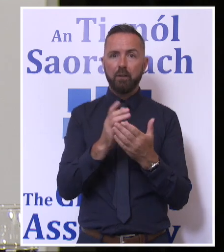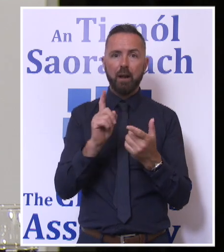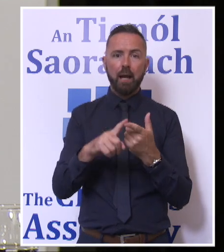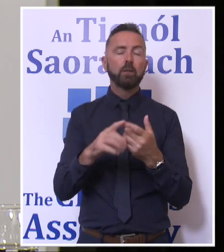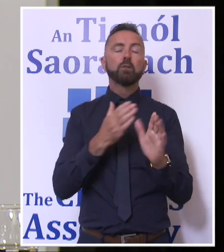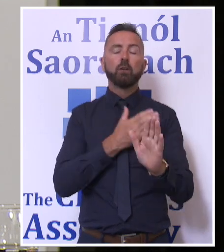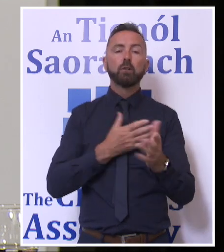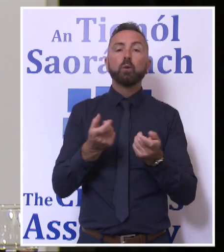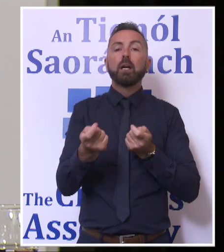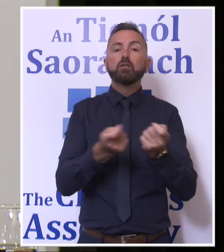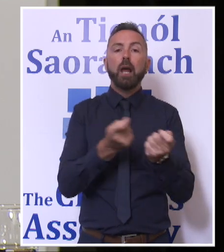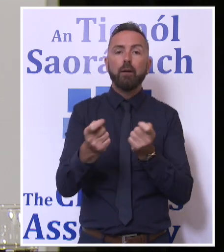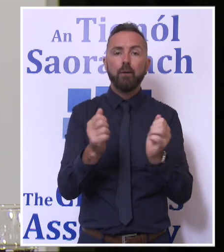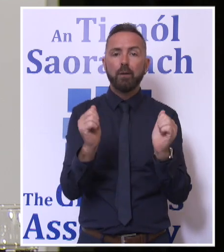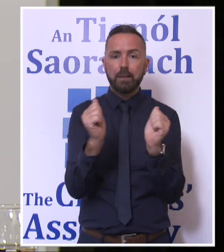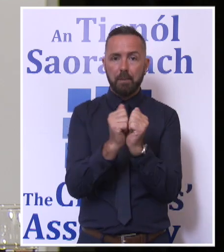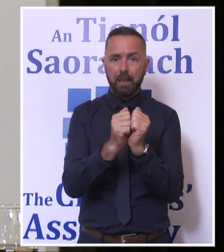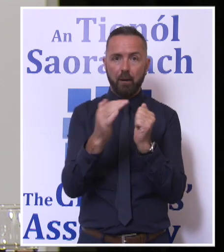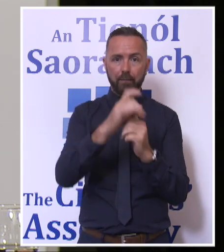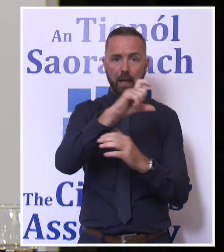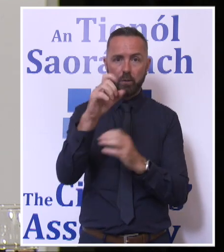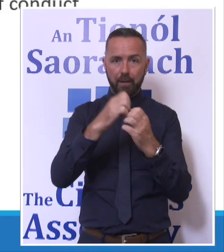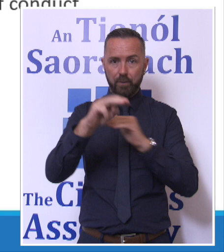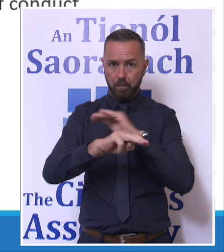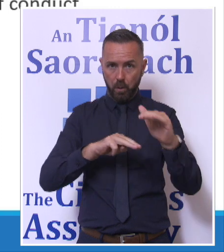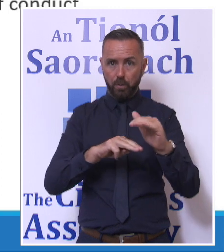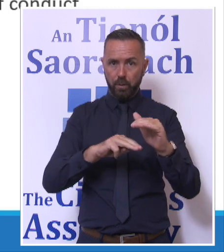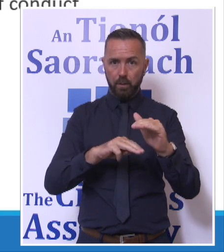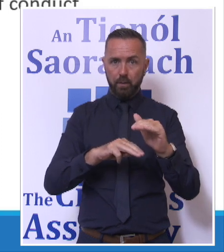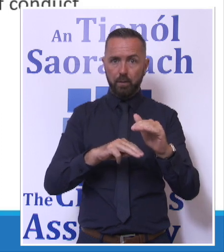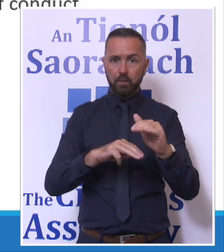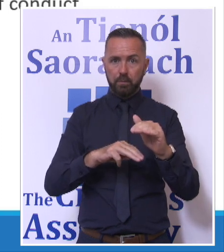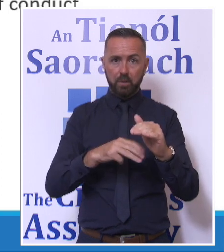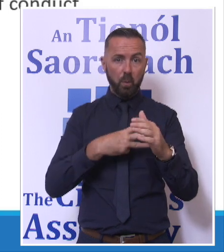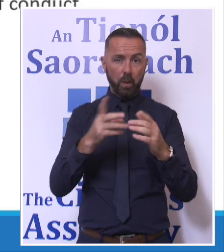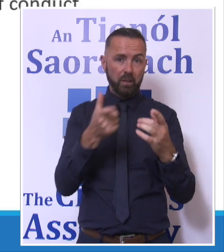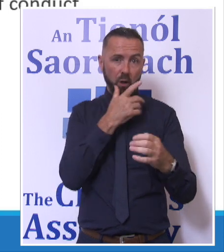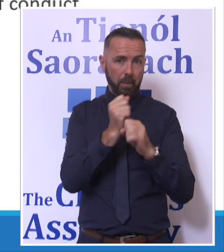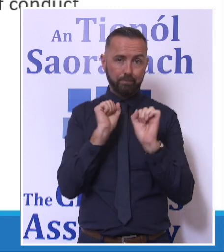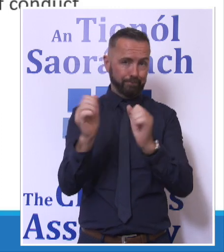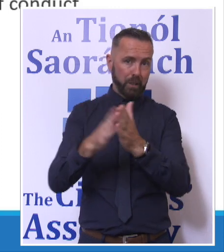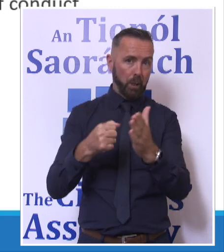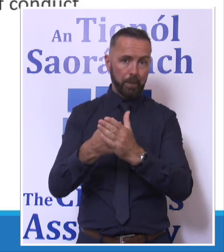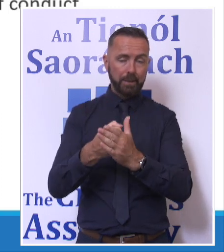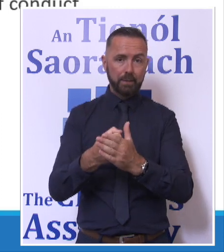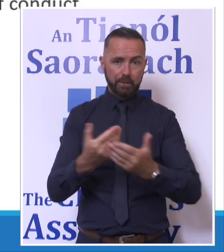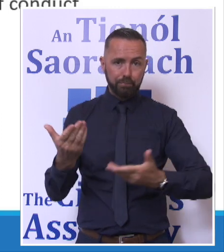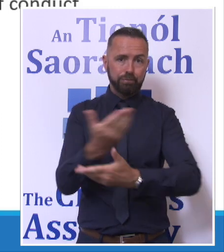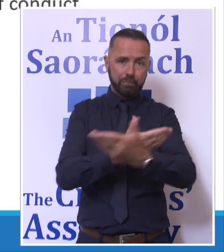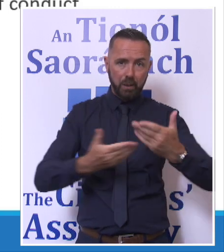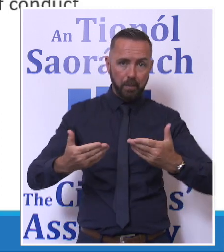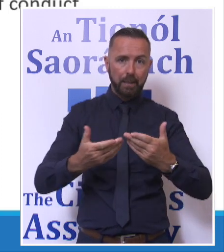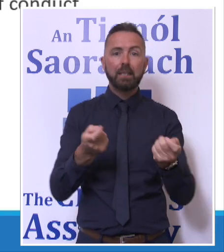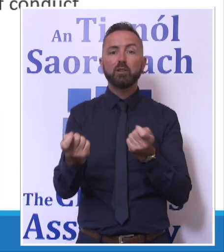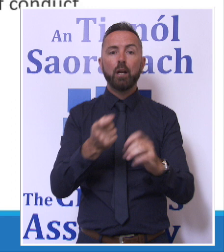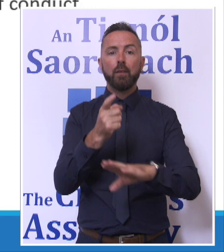local authority members come together once a month and conduct the business of the council and debate items and make decisions. And the chair